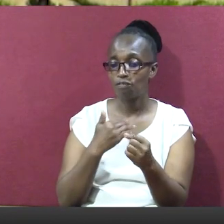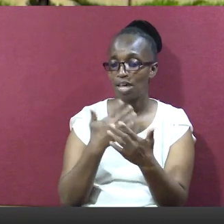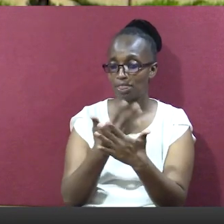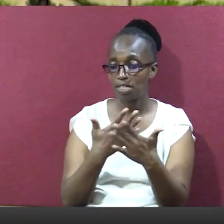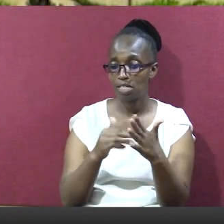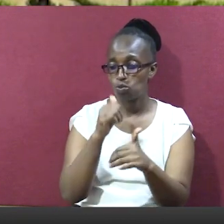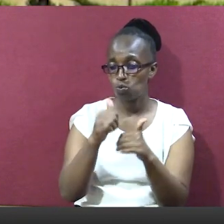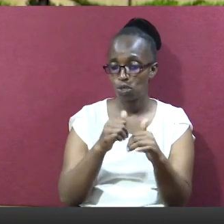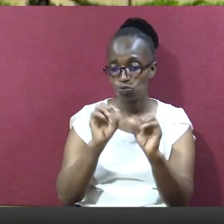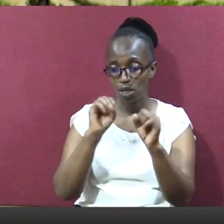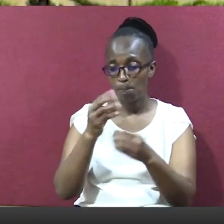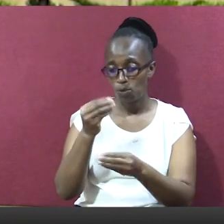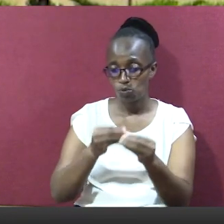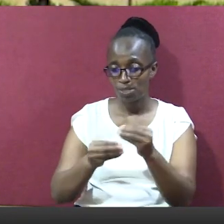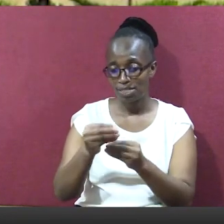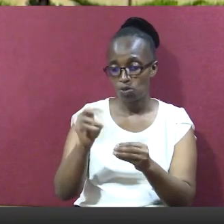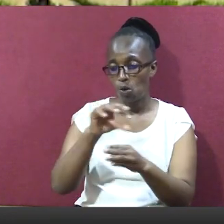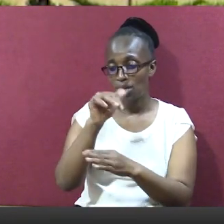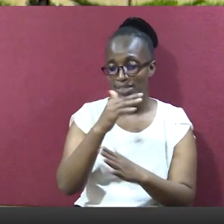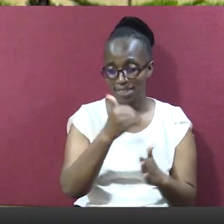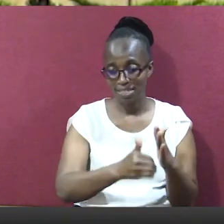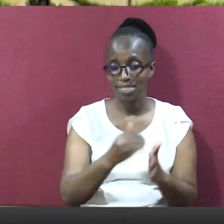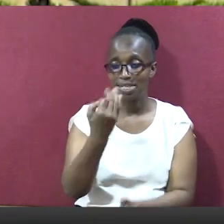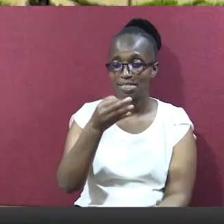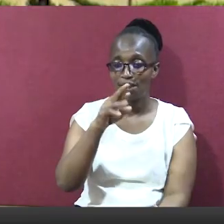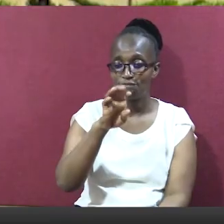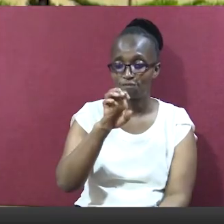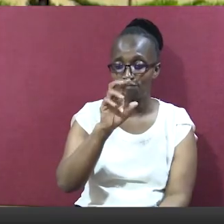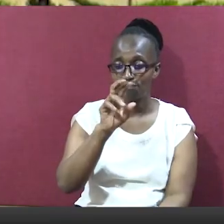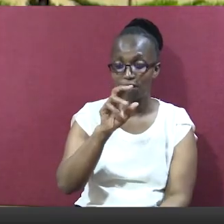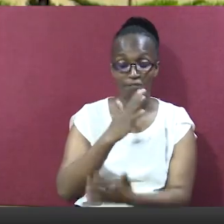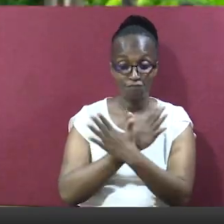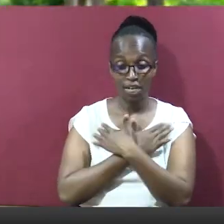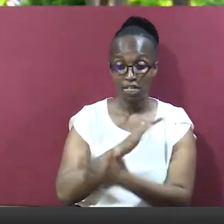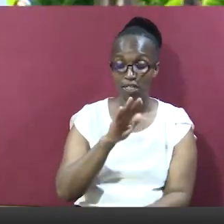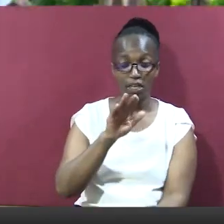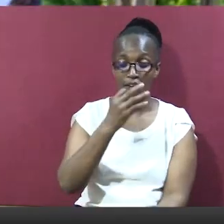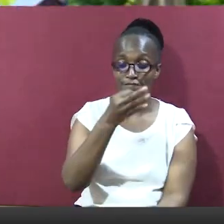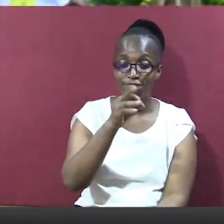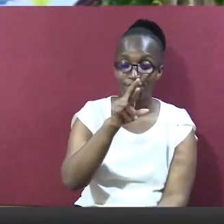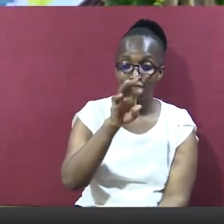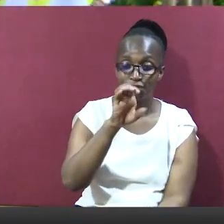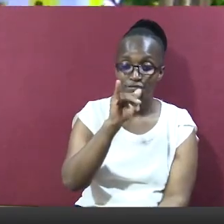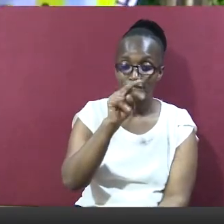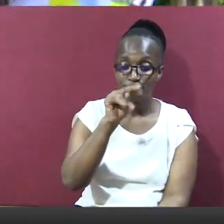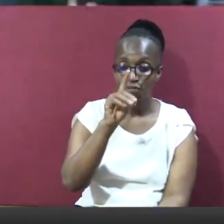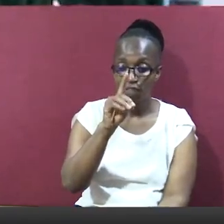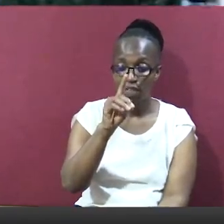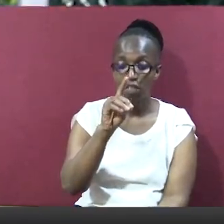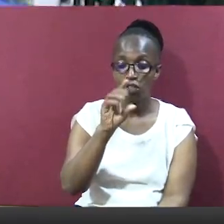able to produce more, that they can be able to sell and chase poverty amongst themselves. Kwa upande wake, Fred